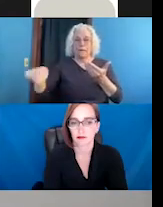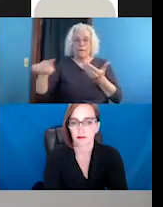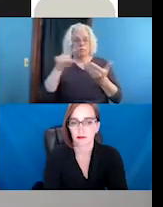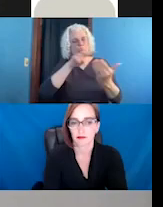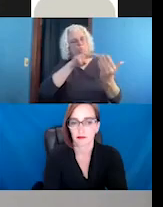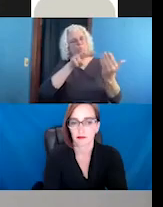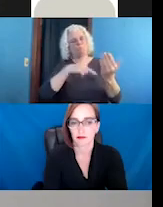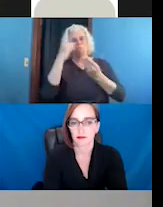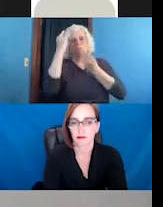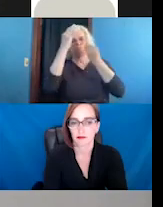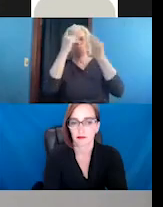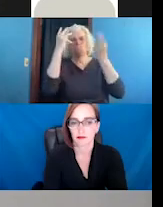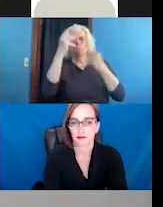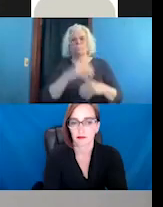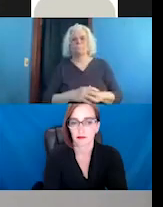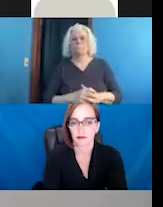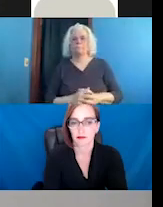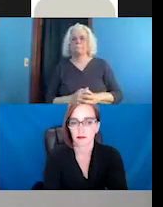we'll do some